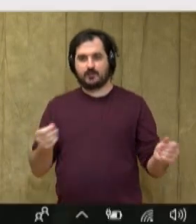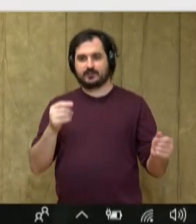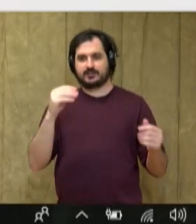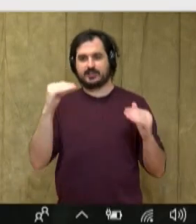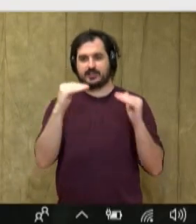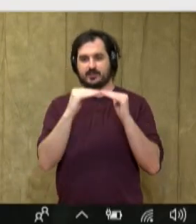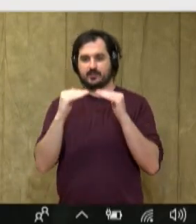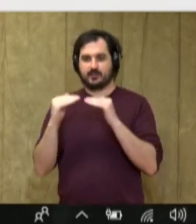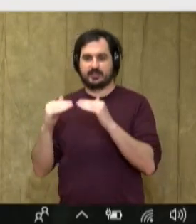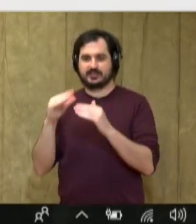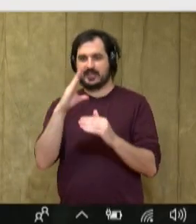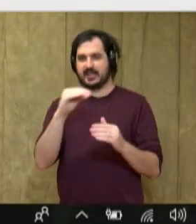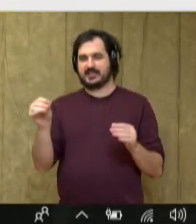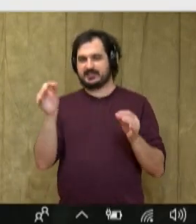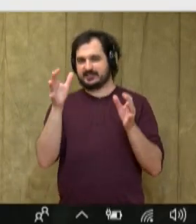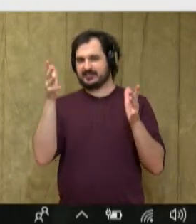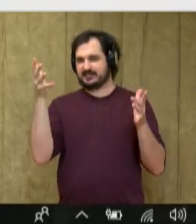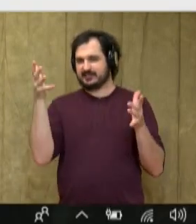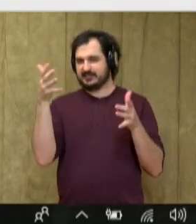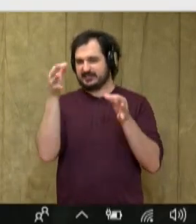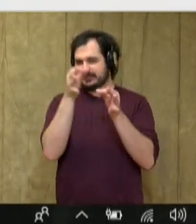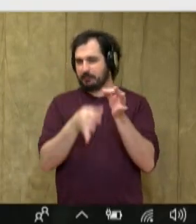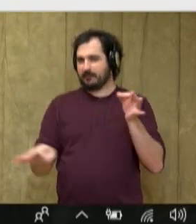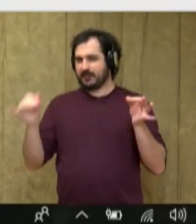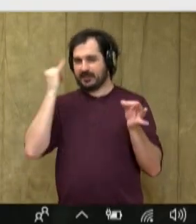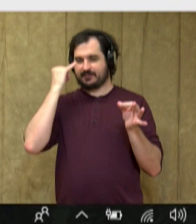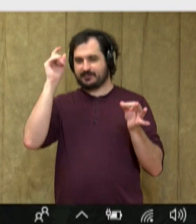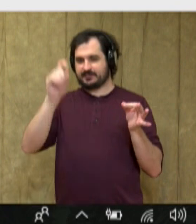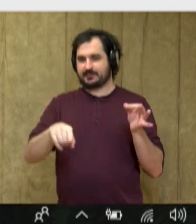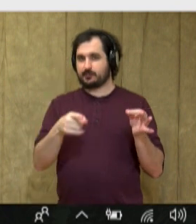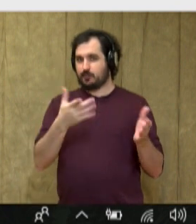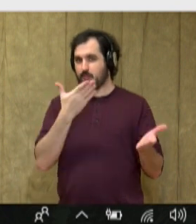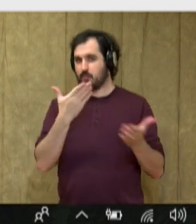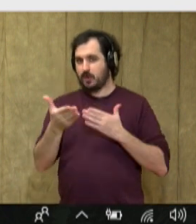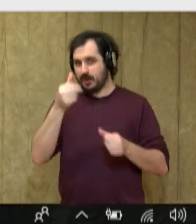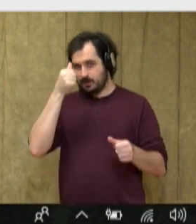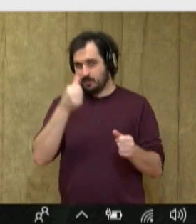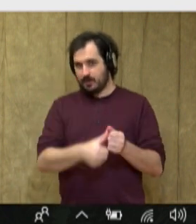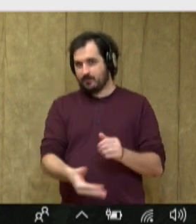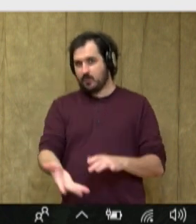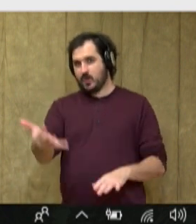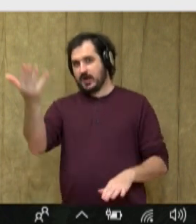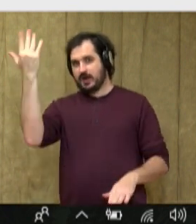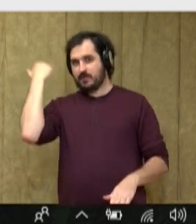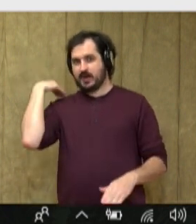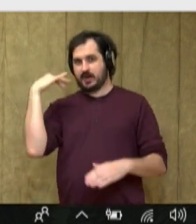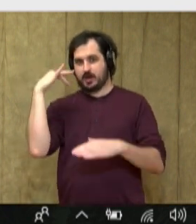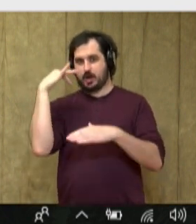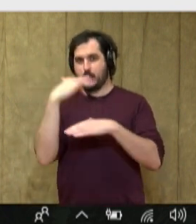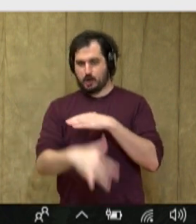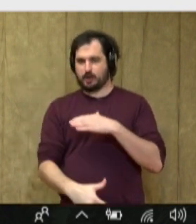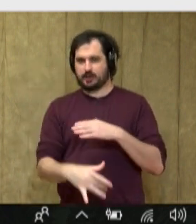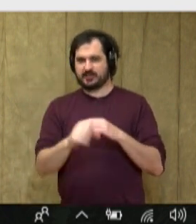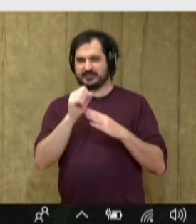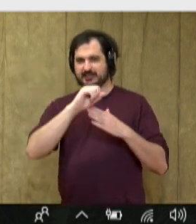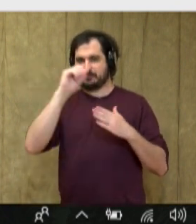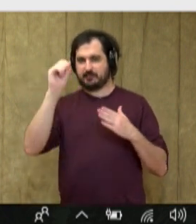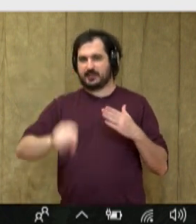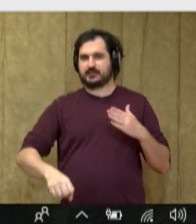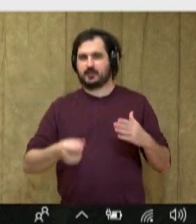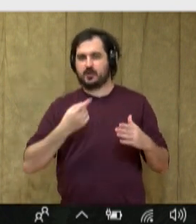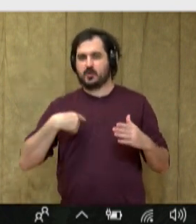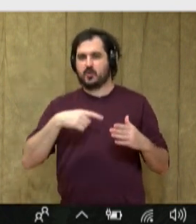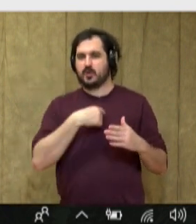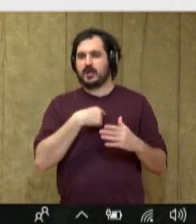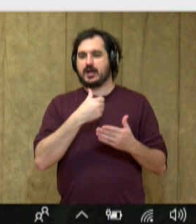needed. So you probably remember this from way back earlier this semester, but we're gonna kind of refresh our brains today. So as you